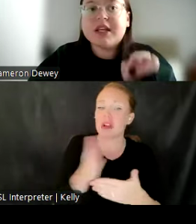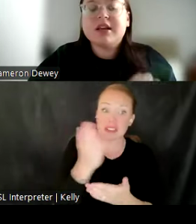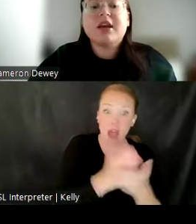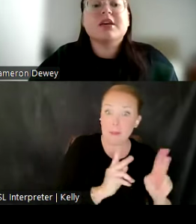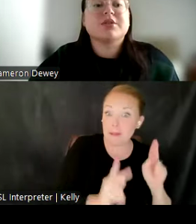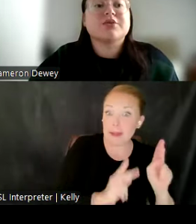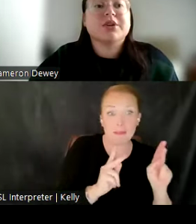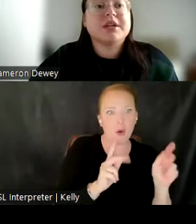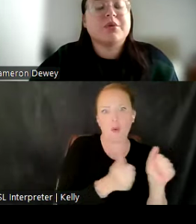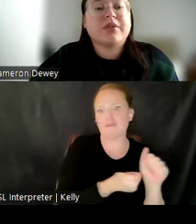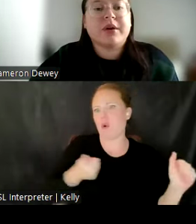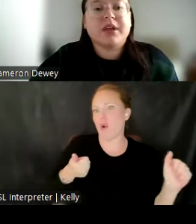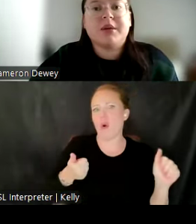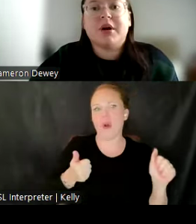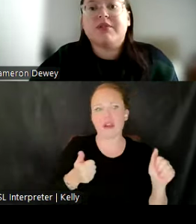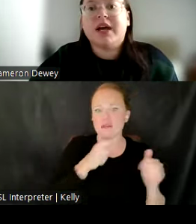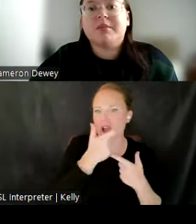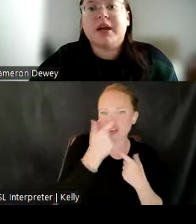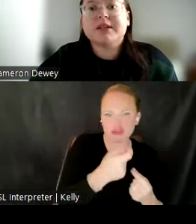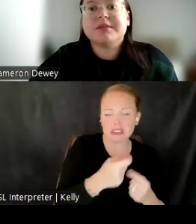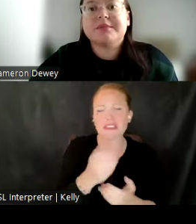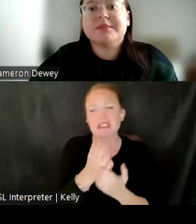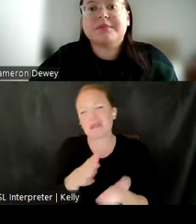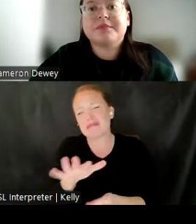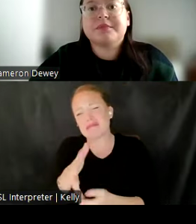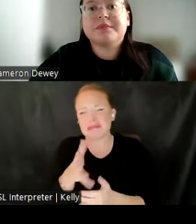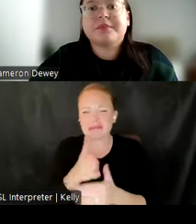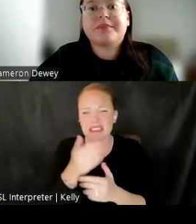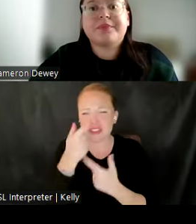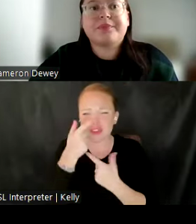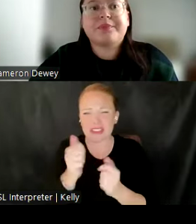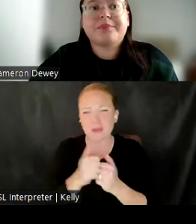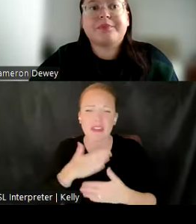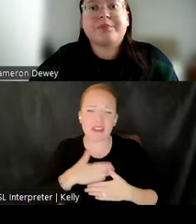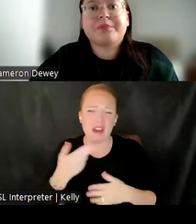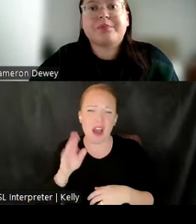to person. So it's really important that we keep all of that in mind.